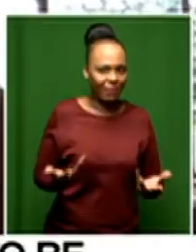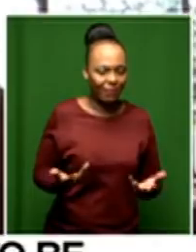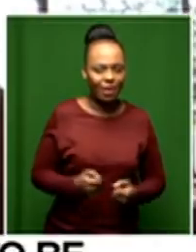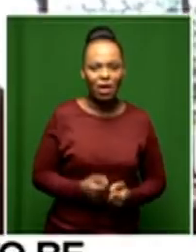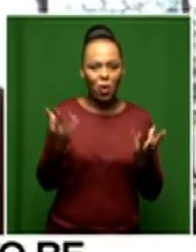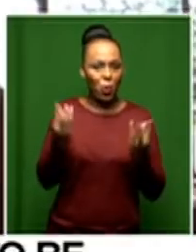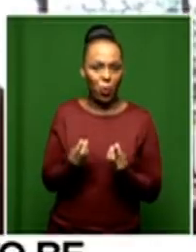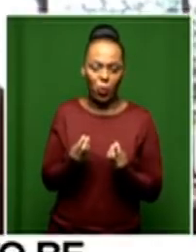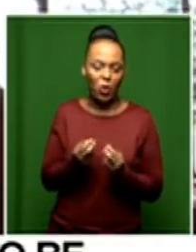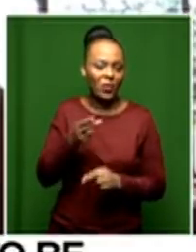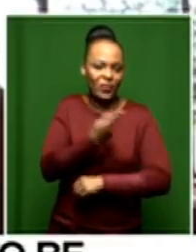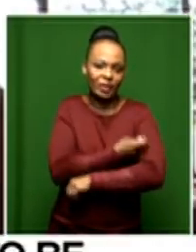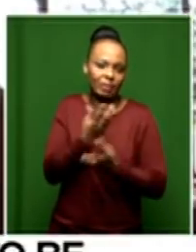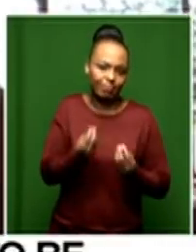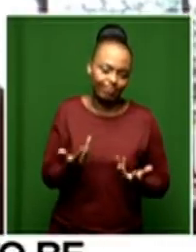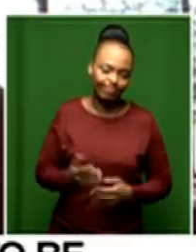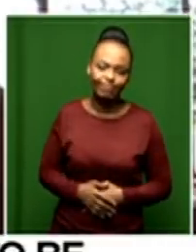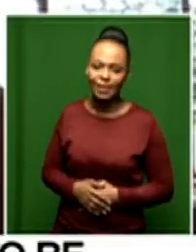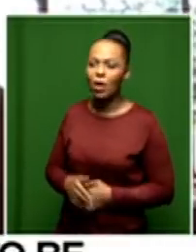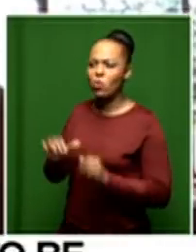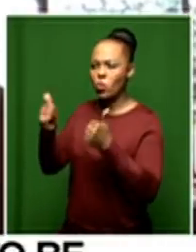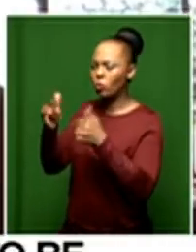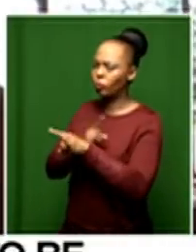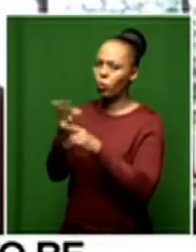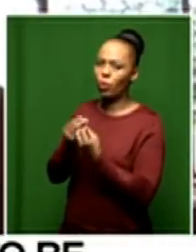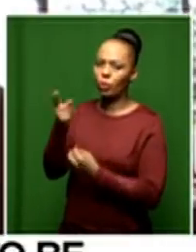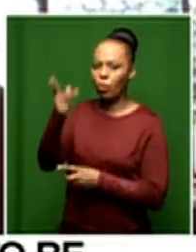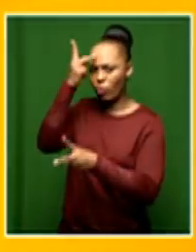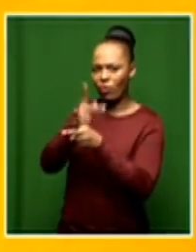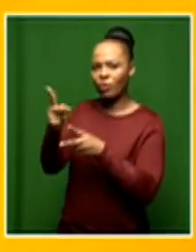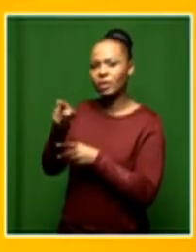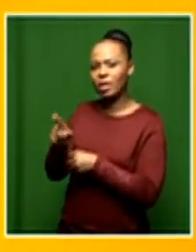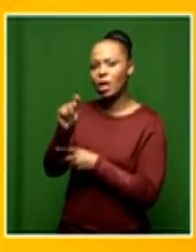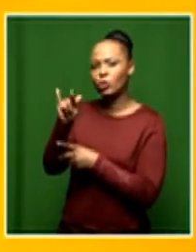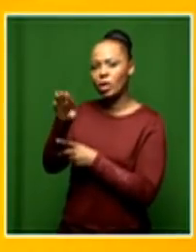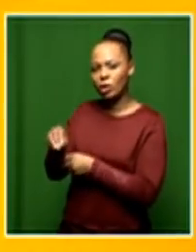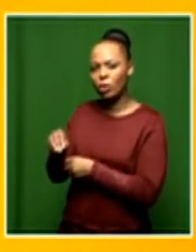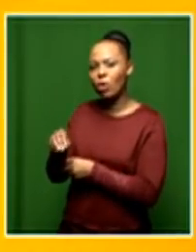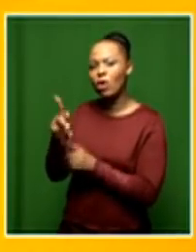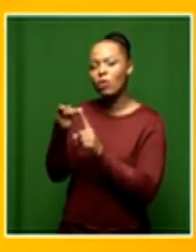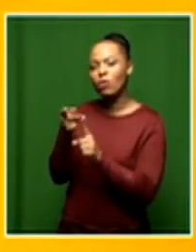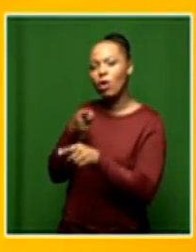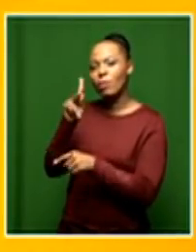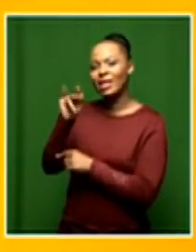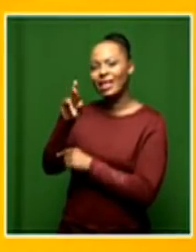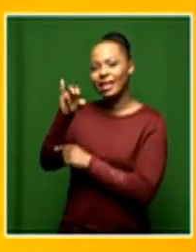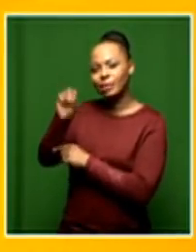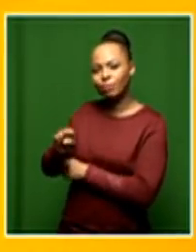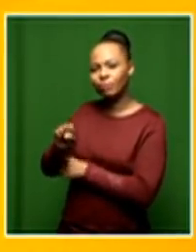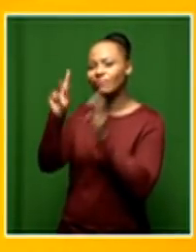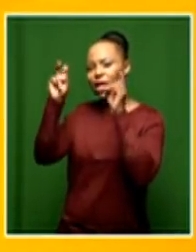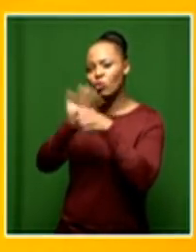to us here on the program. It's always really a pleasure speaking to you. Professor Tulio de Oliveira from KRISP, talking to us about South Africa's